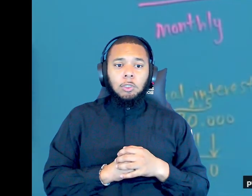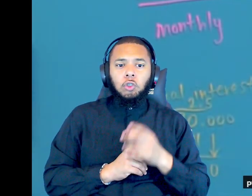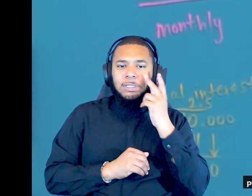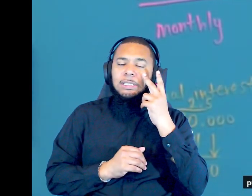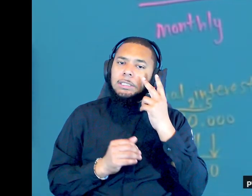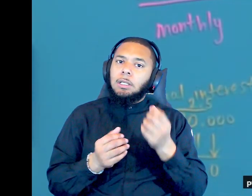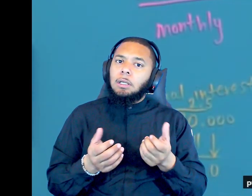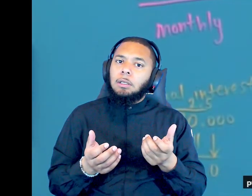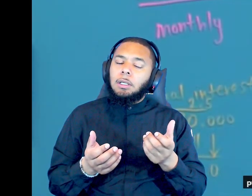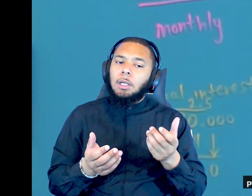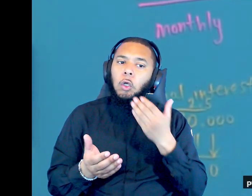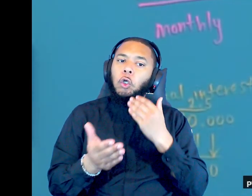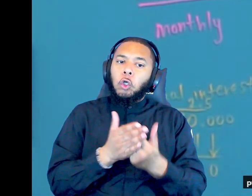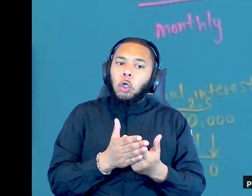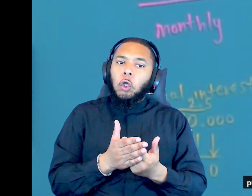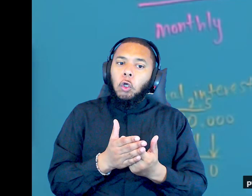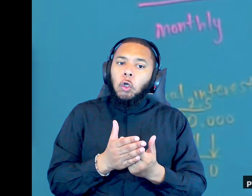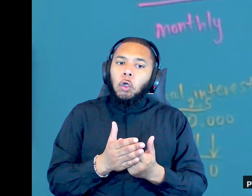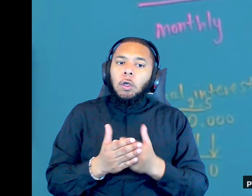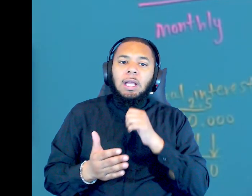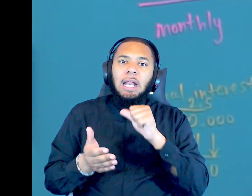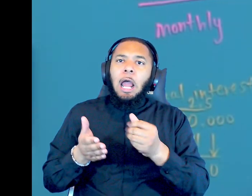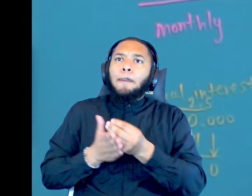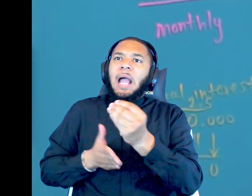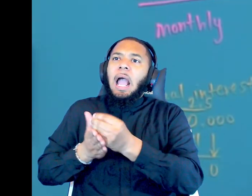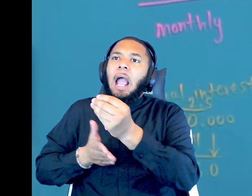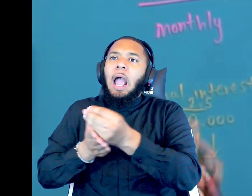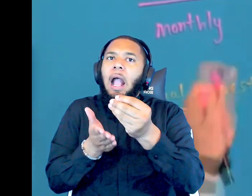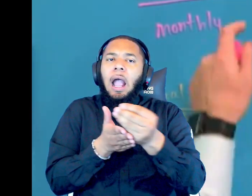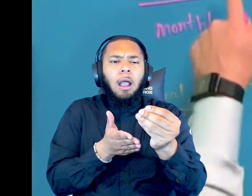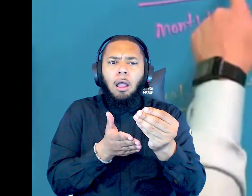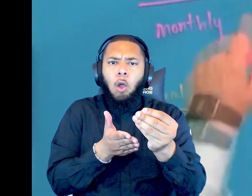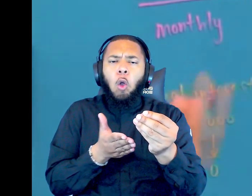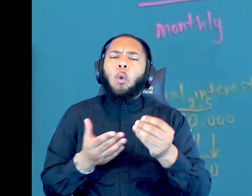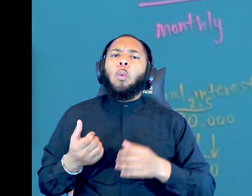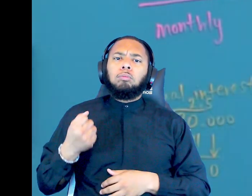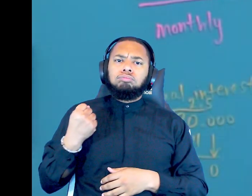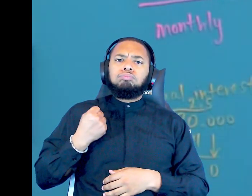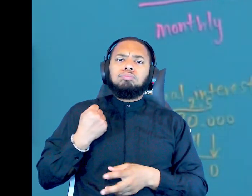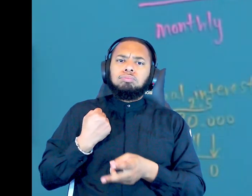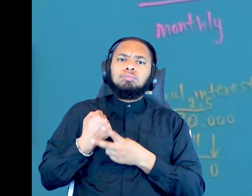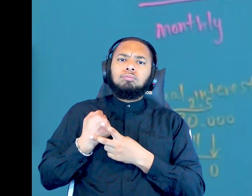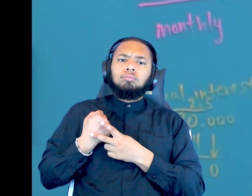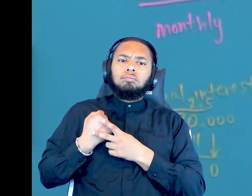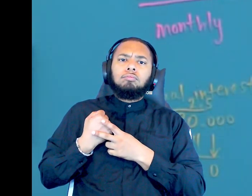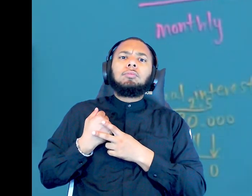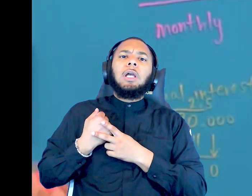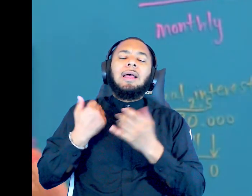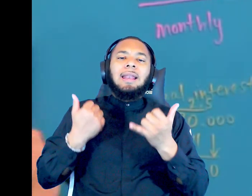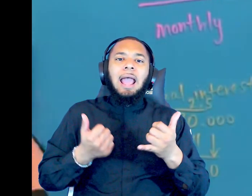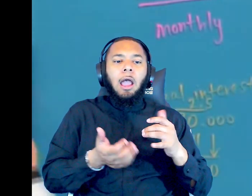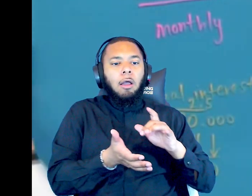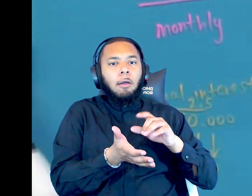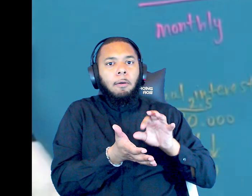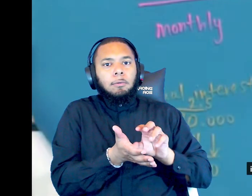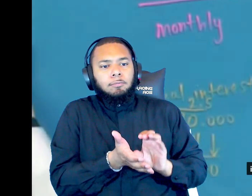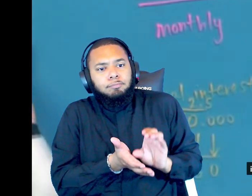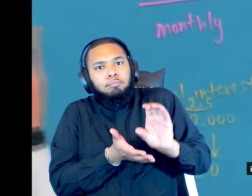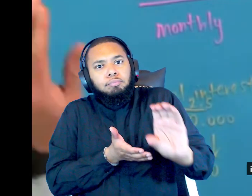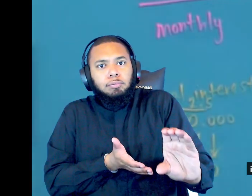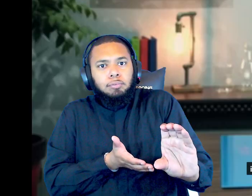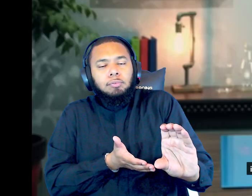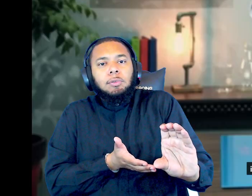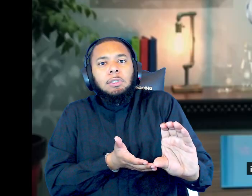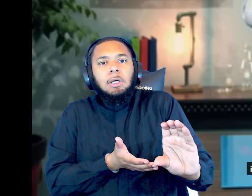having any new purchases, putting a big payment down that month in order to decrease the new balance to $42.50. Now, what's really